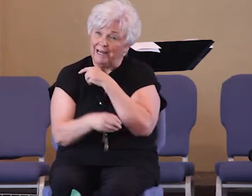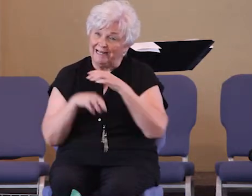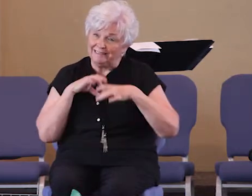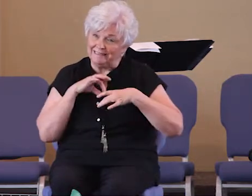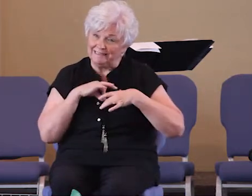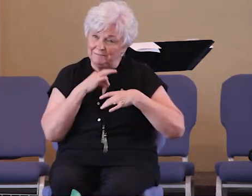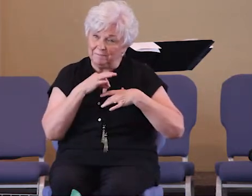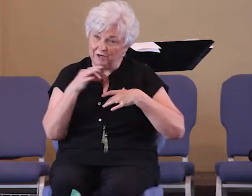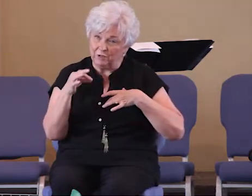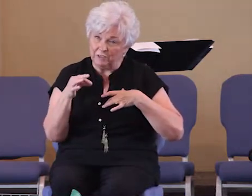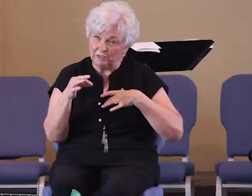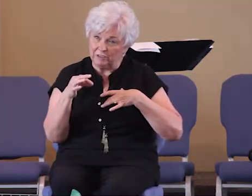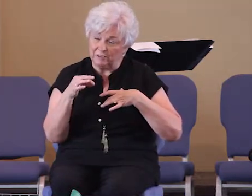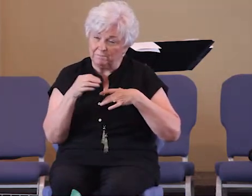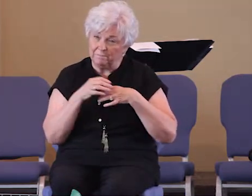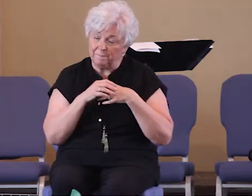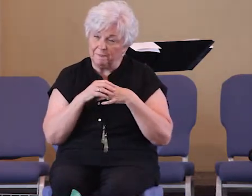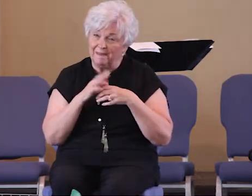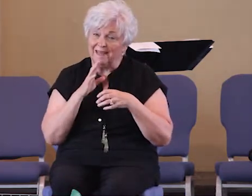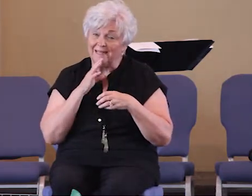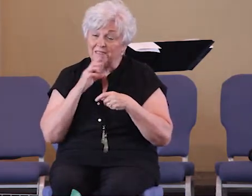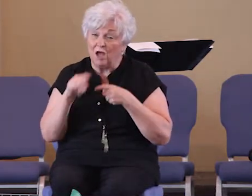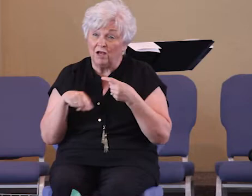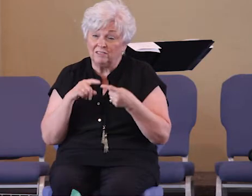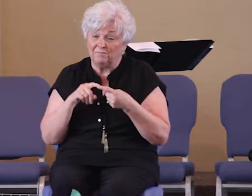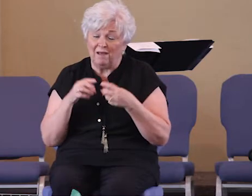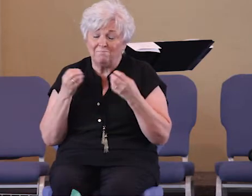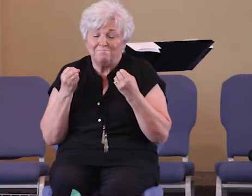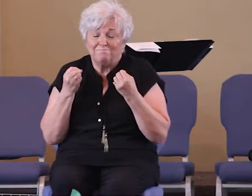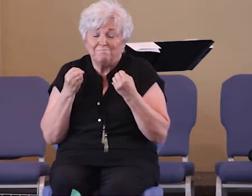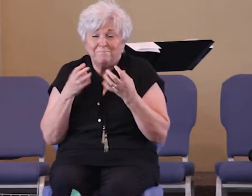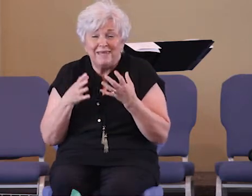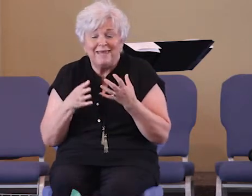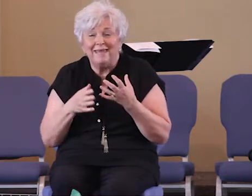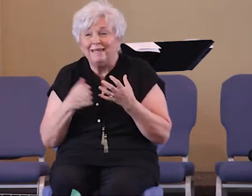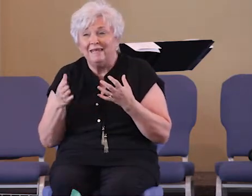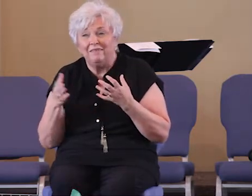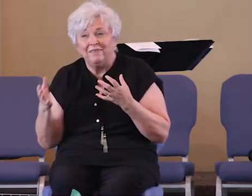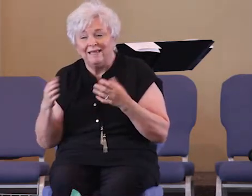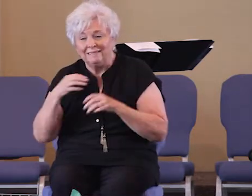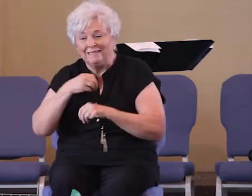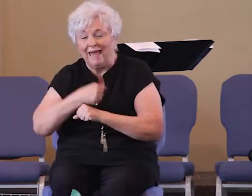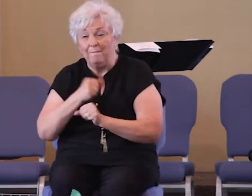He talks about so many things that makes us who we are.